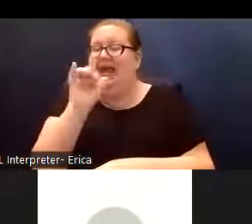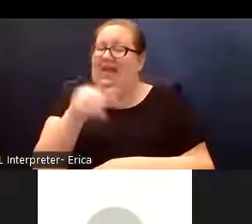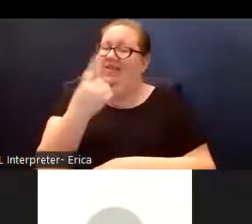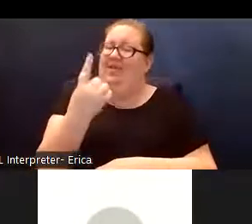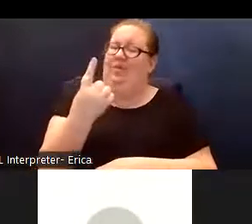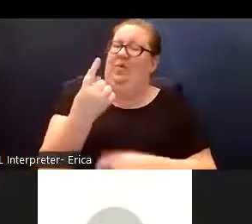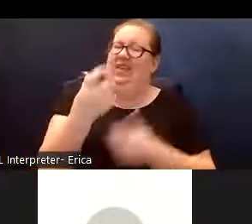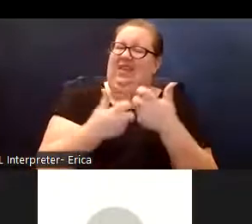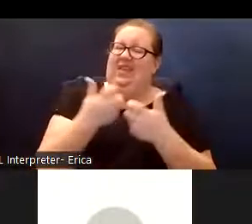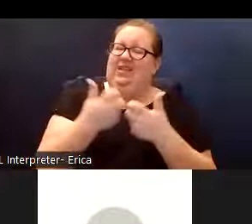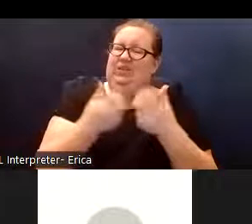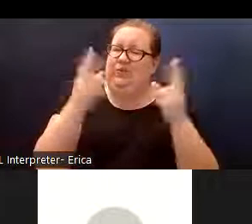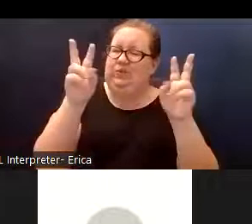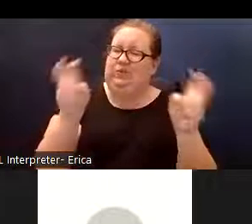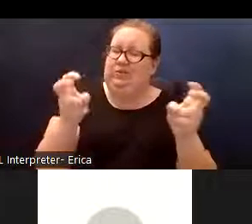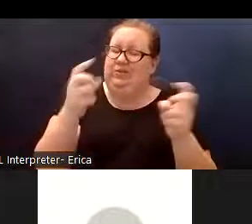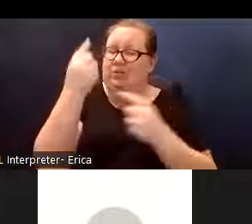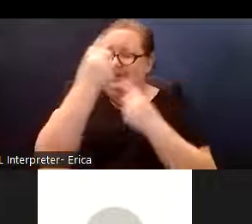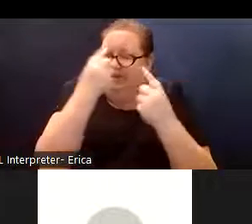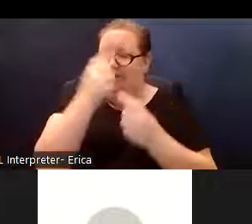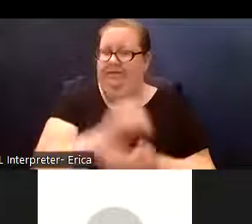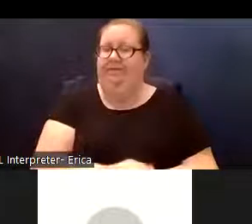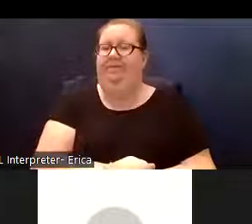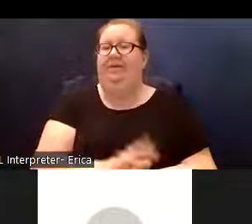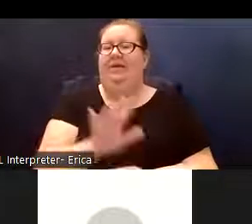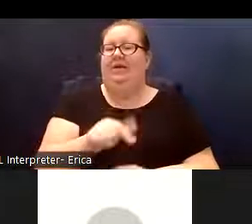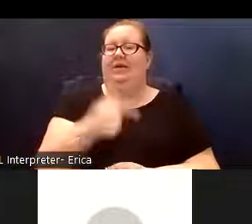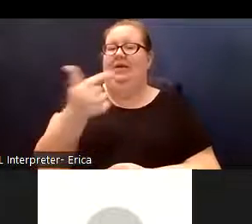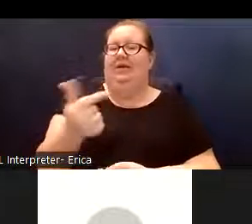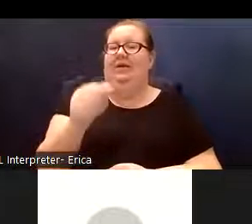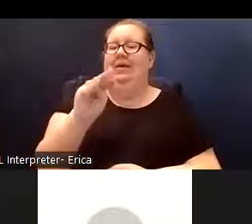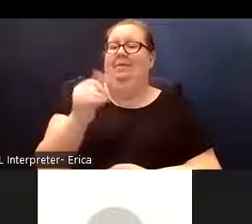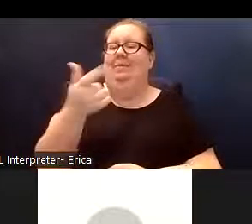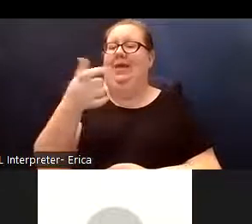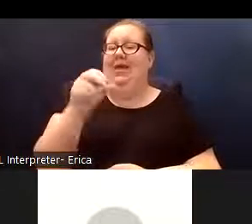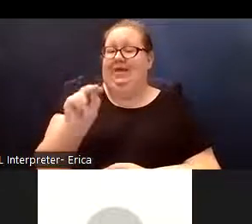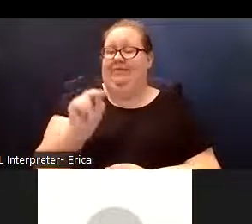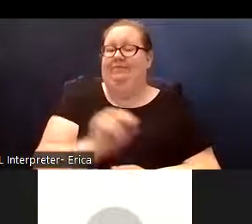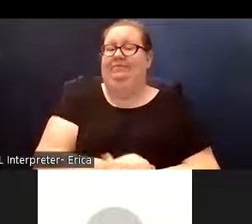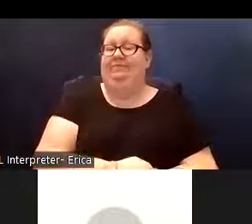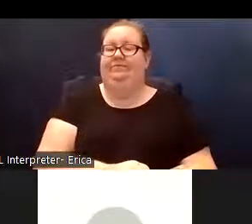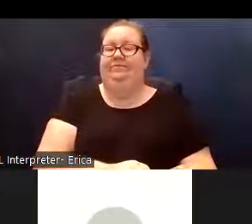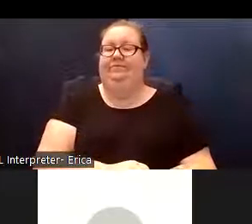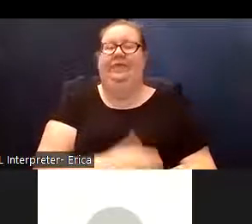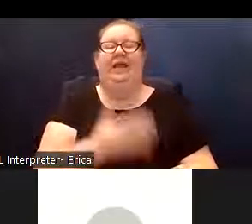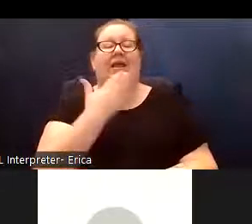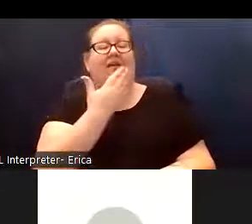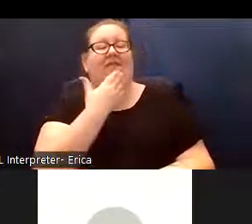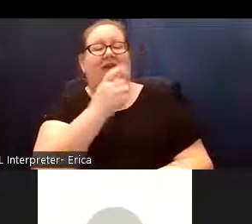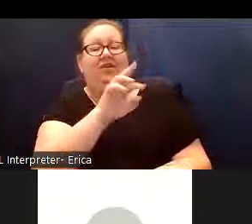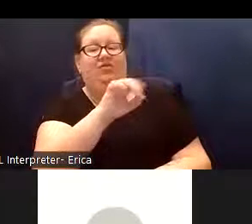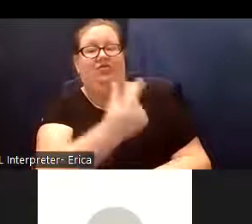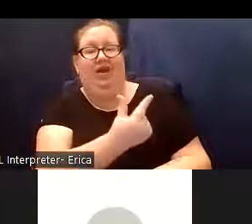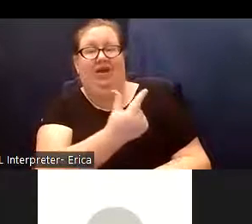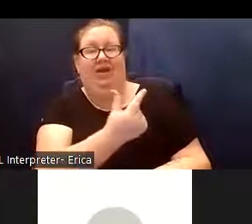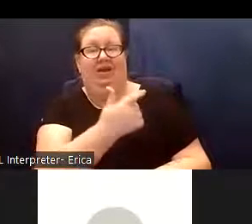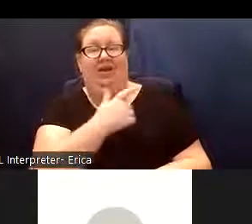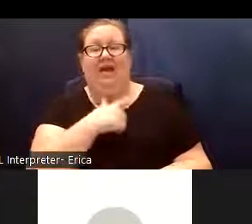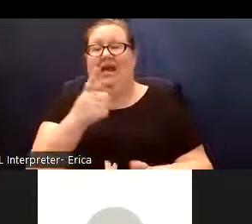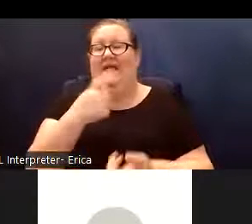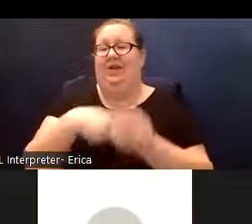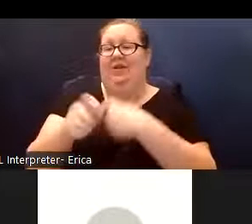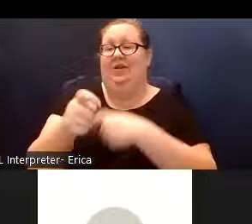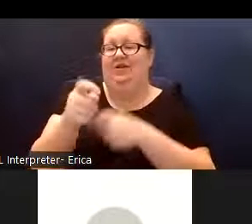consider. Megan? Thanks, Greg. I'll just switch the